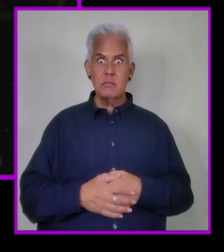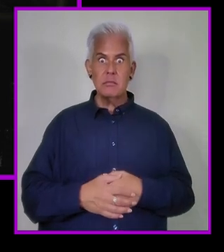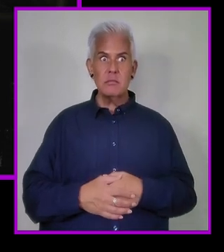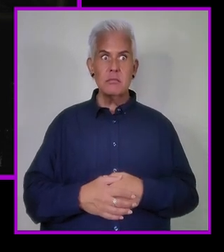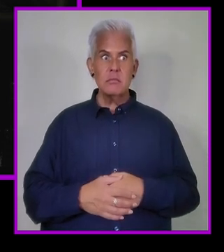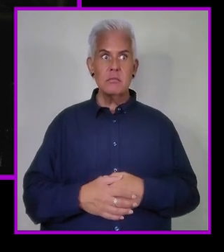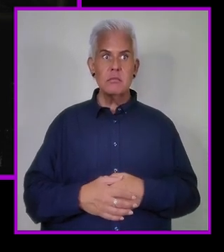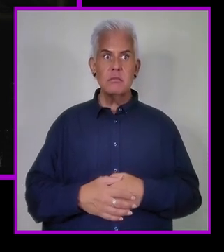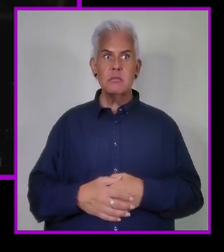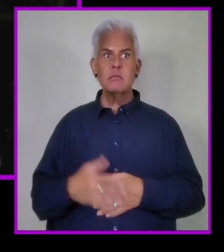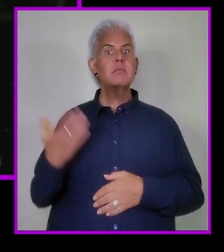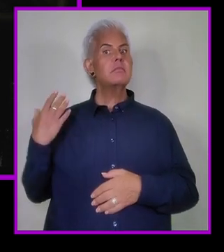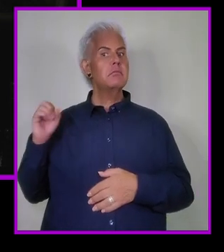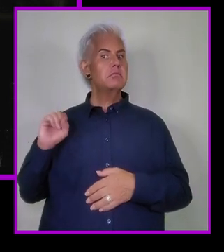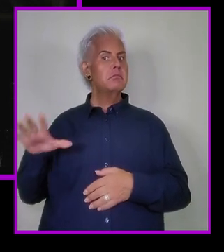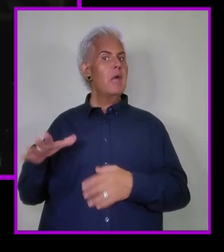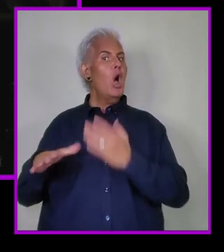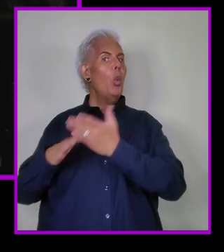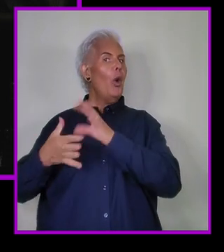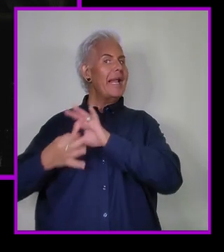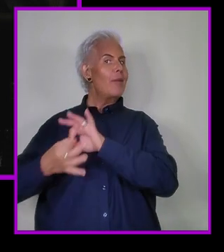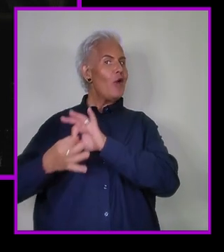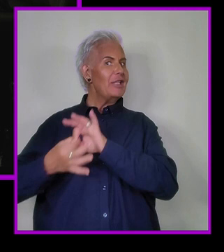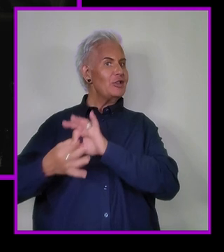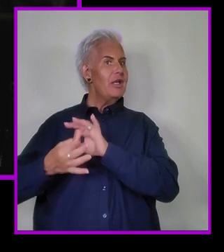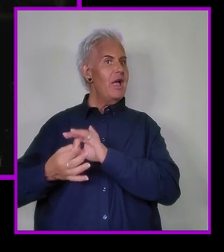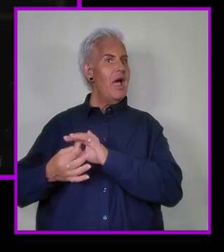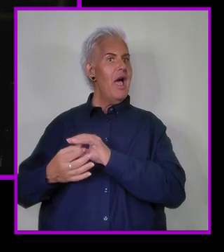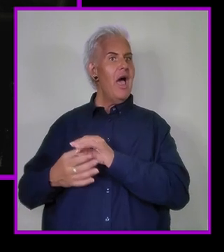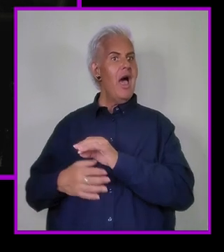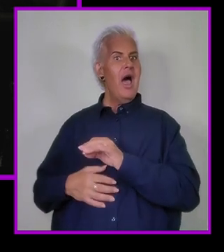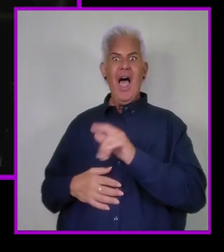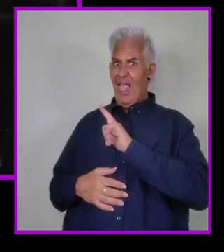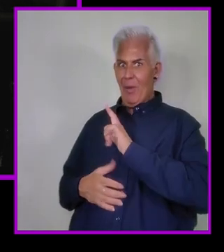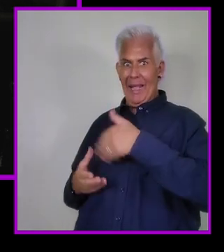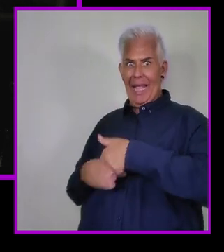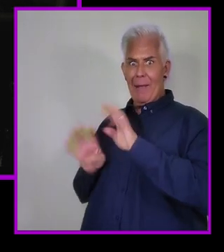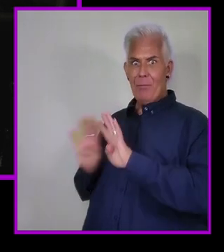Definitely. Or we could work in collaboration, Daniel. That's why I don't sit on the board.